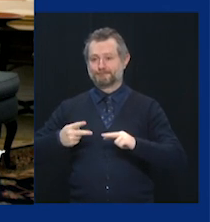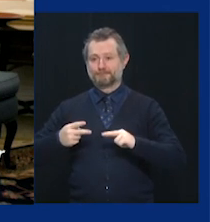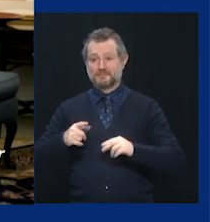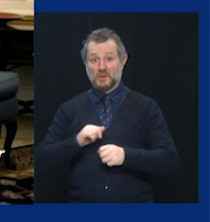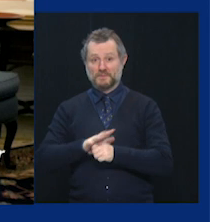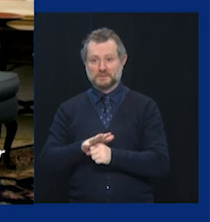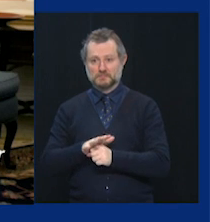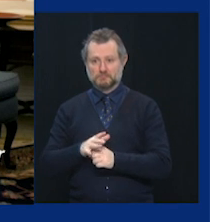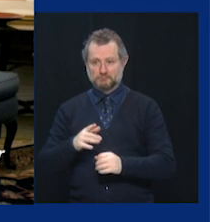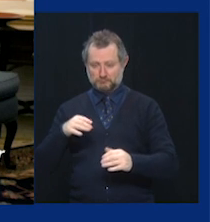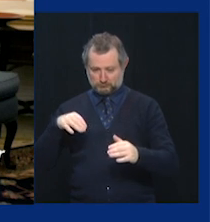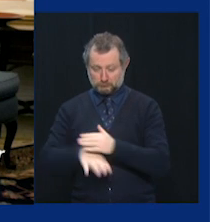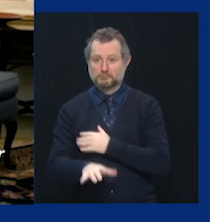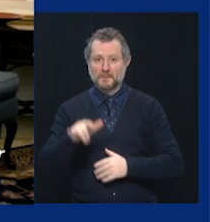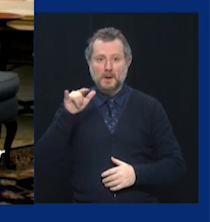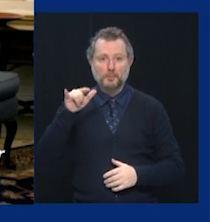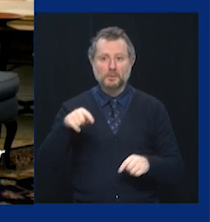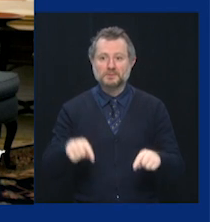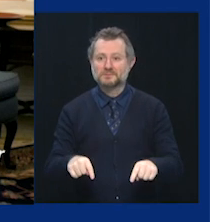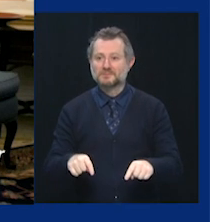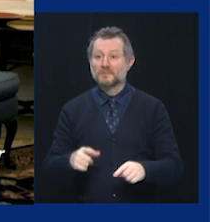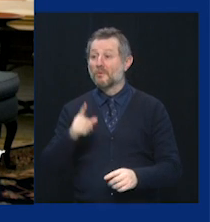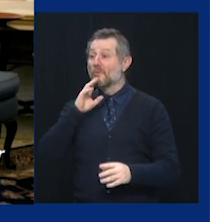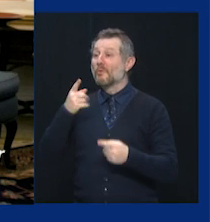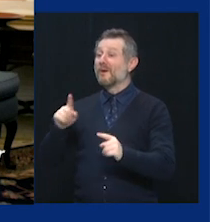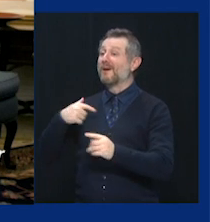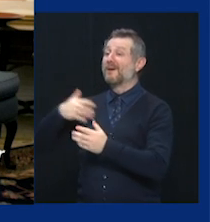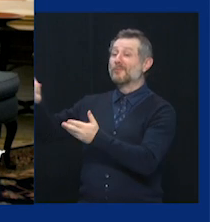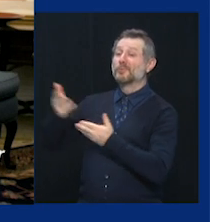bring fruit from another country.